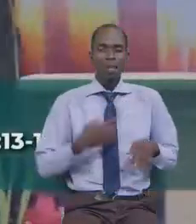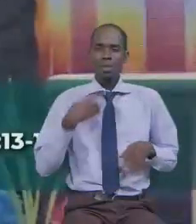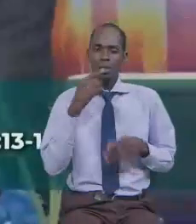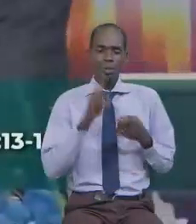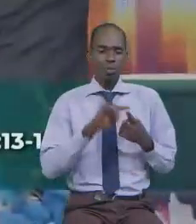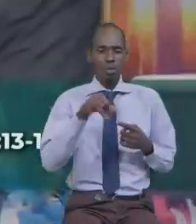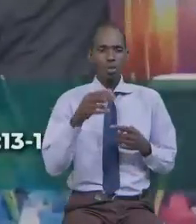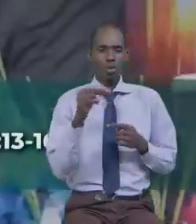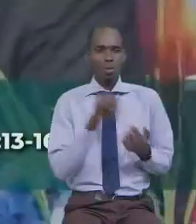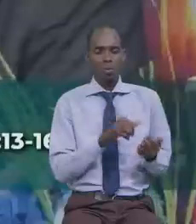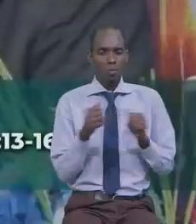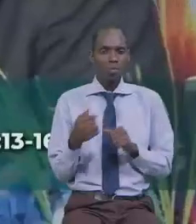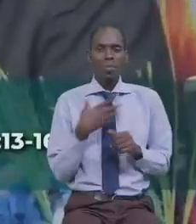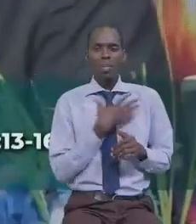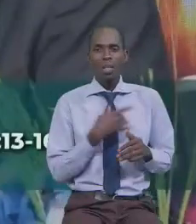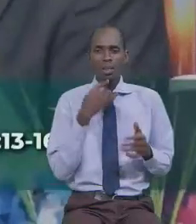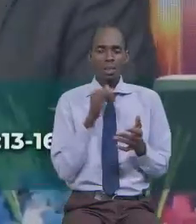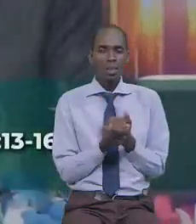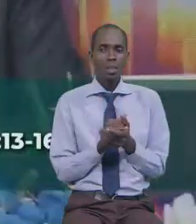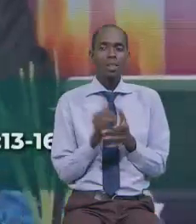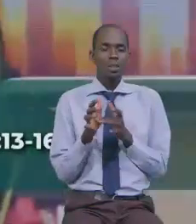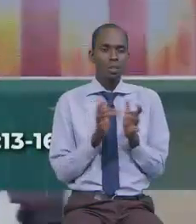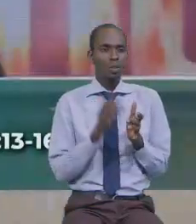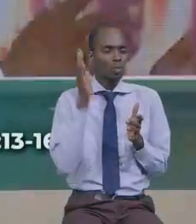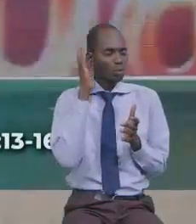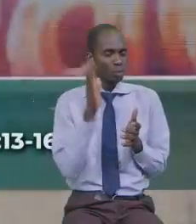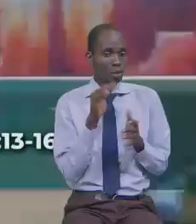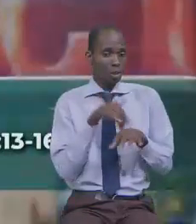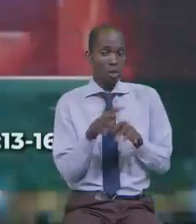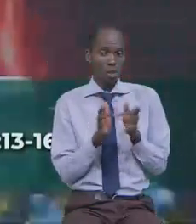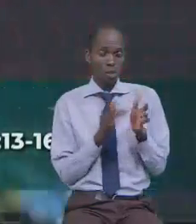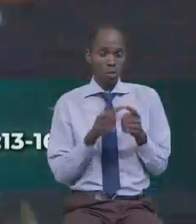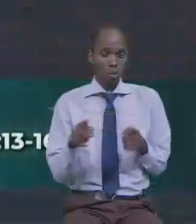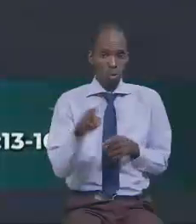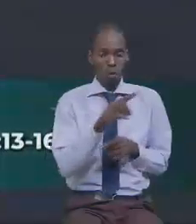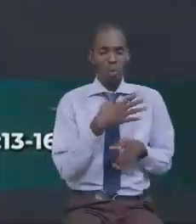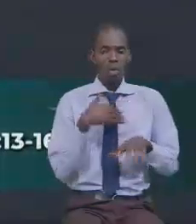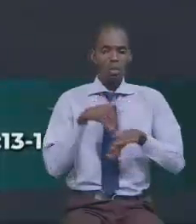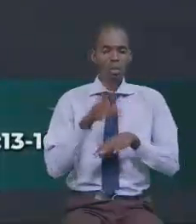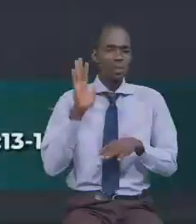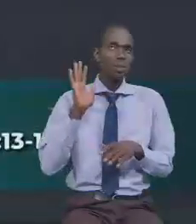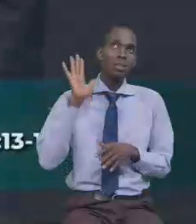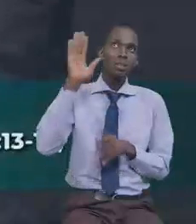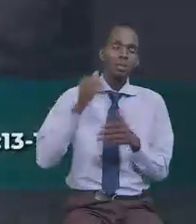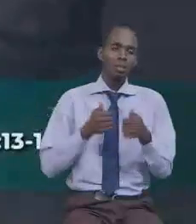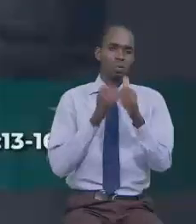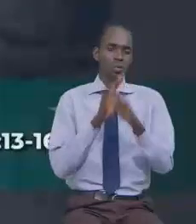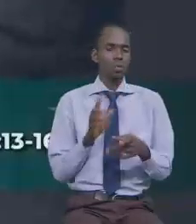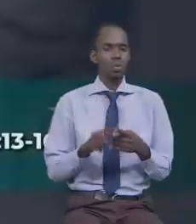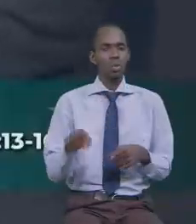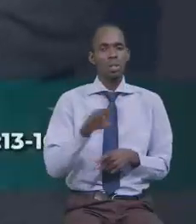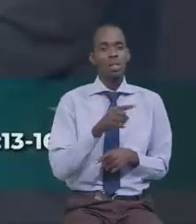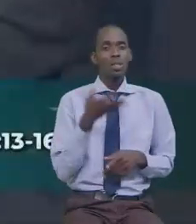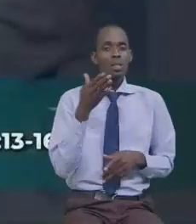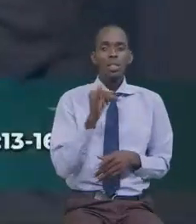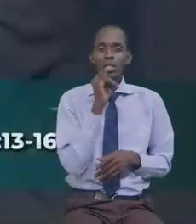Jesus unto them, and he's going to send the apostles unto them. My Father walketh hitherto. hitherto. There is no moment that